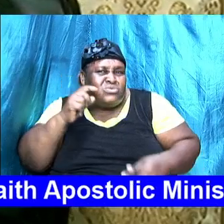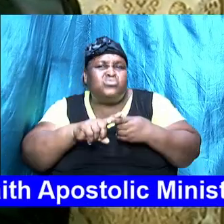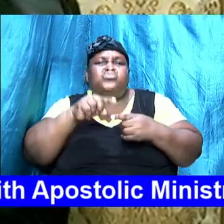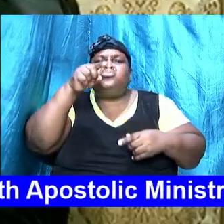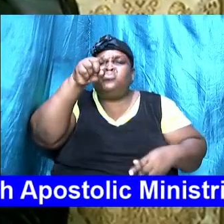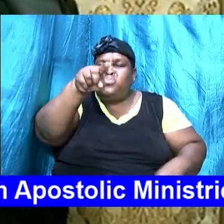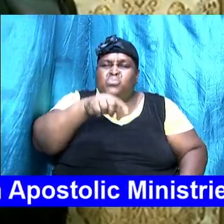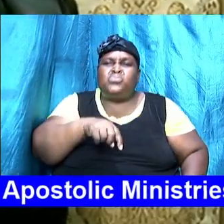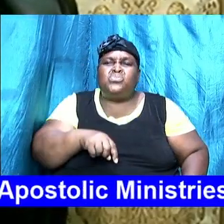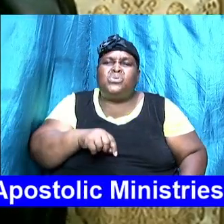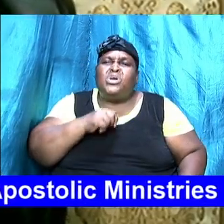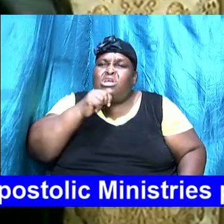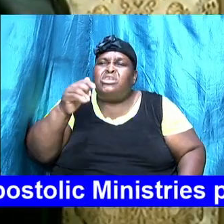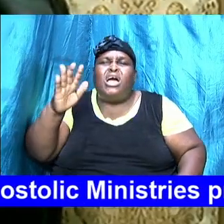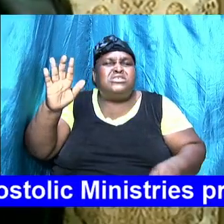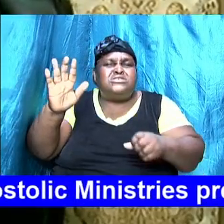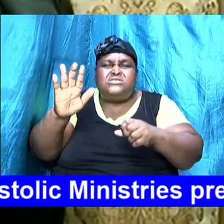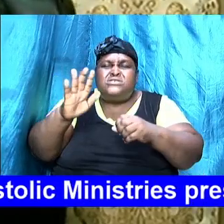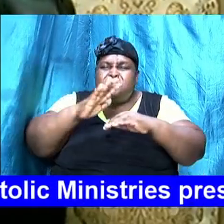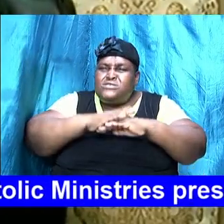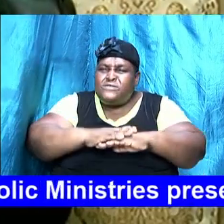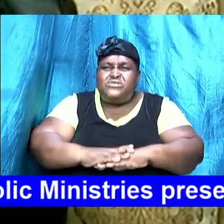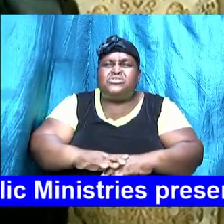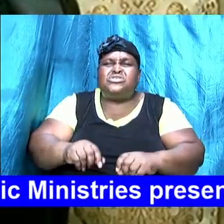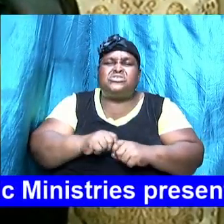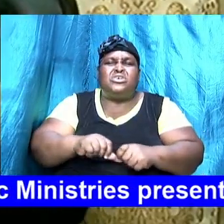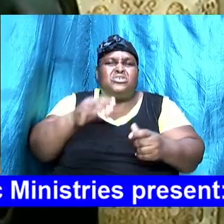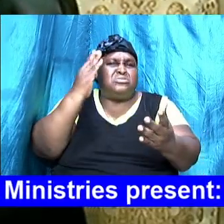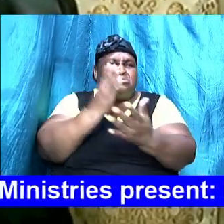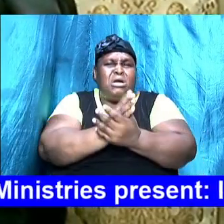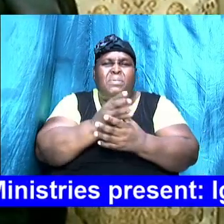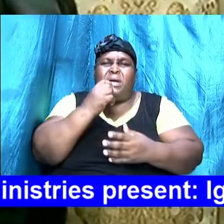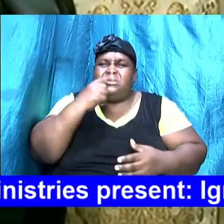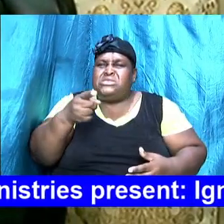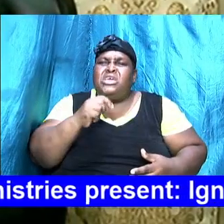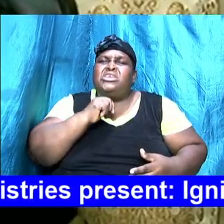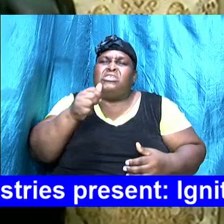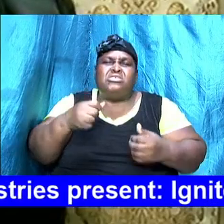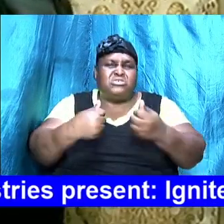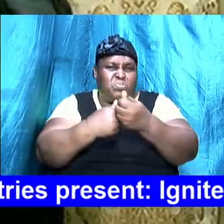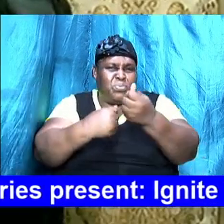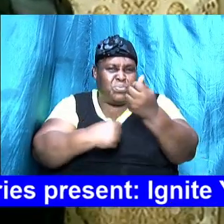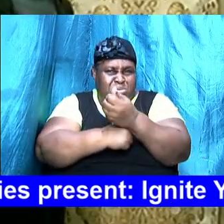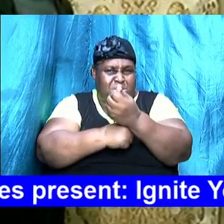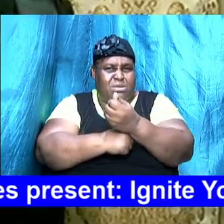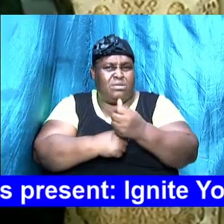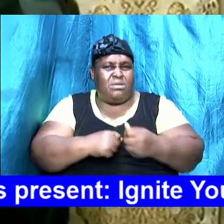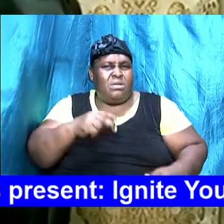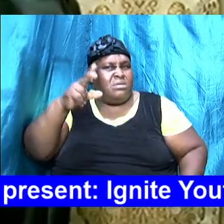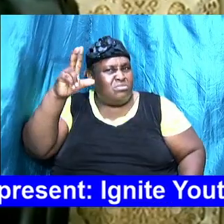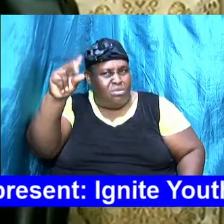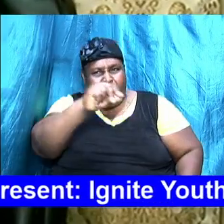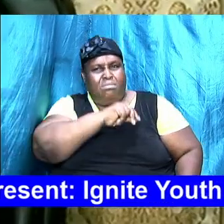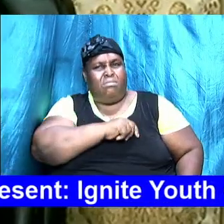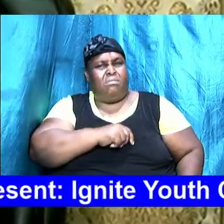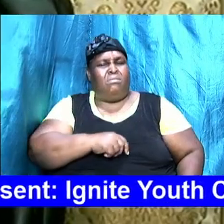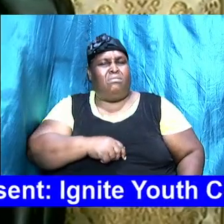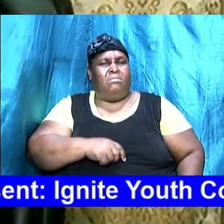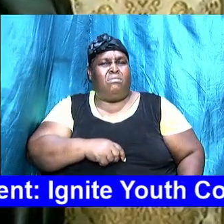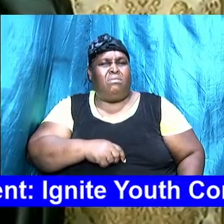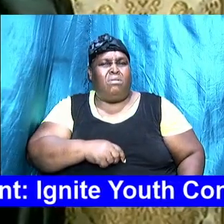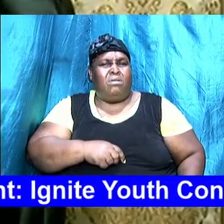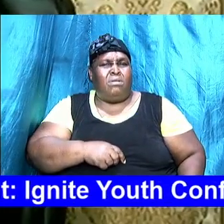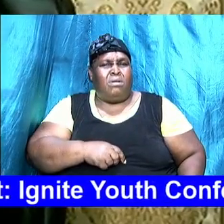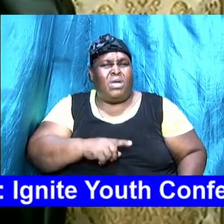sufficient grounds for you to pull back and to say, I'm not going to be supportive. For you to pull back and then to carry on in